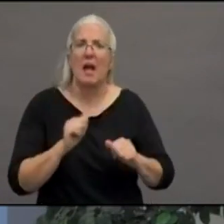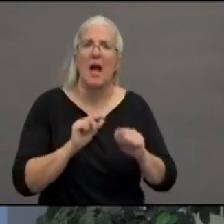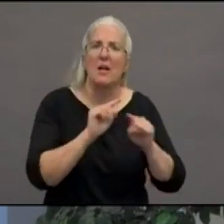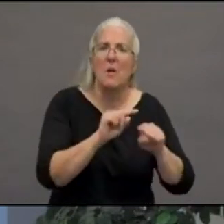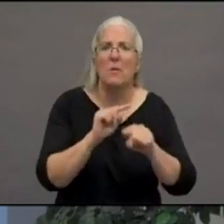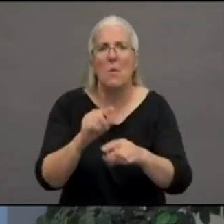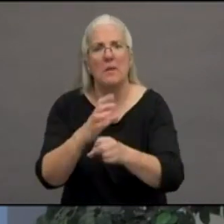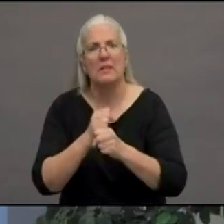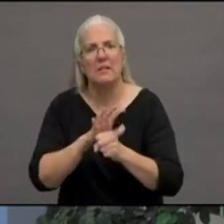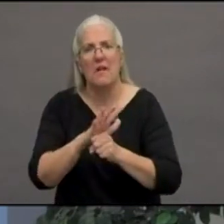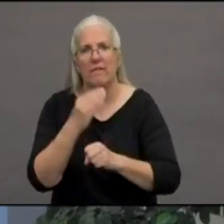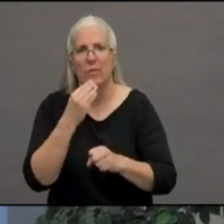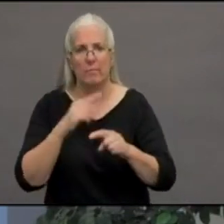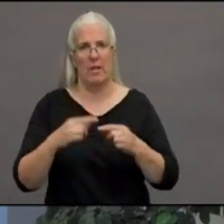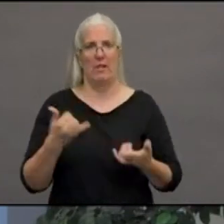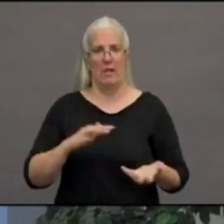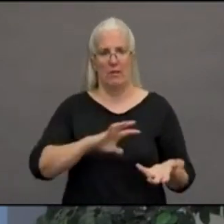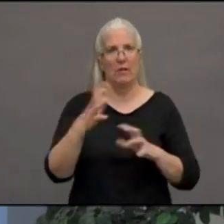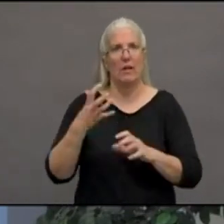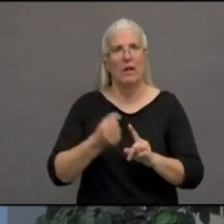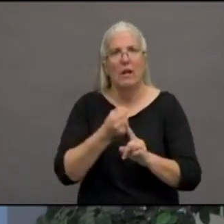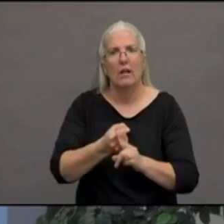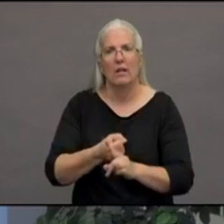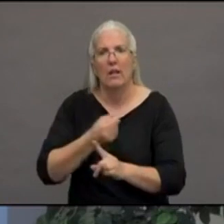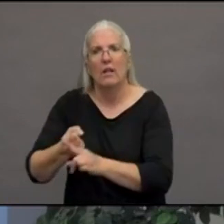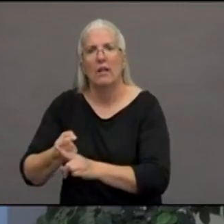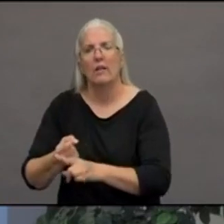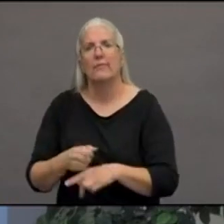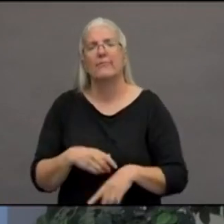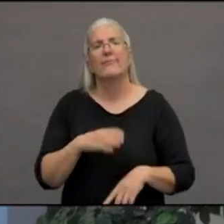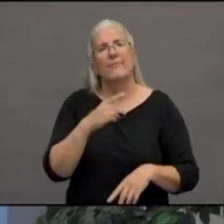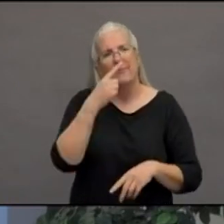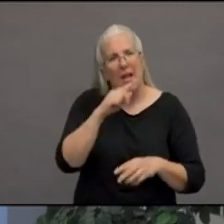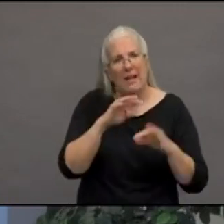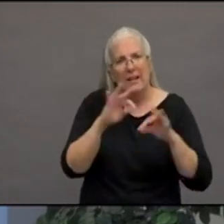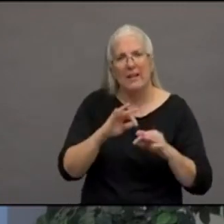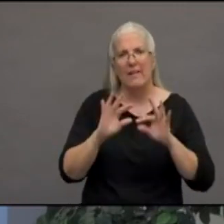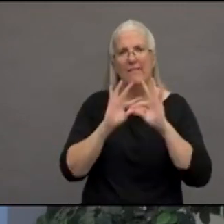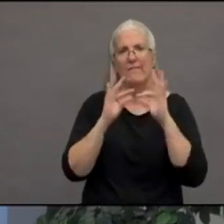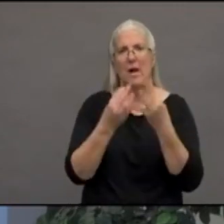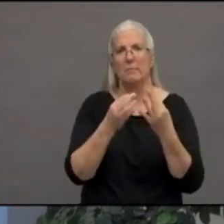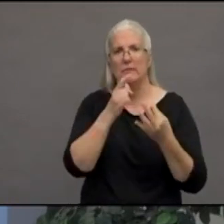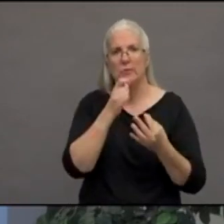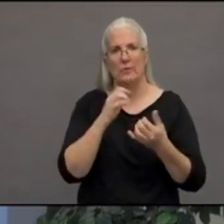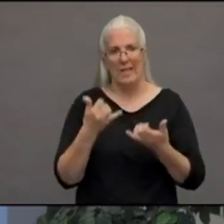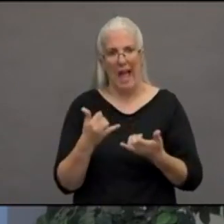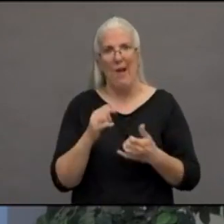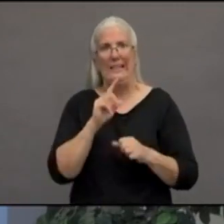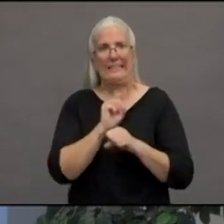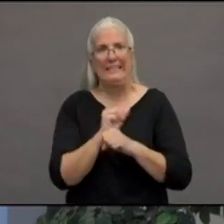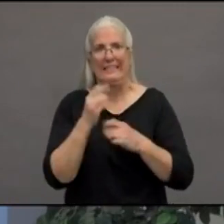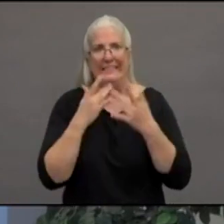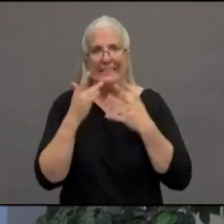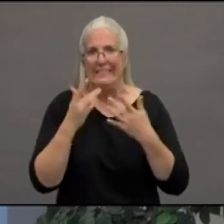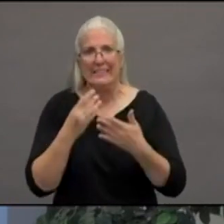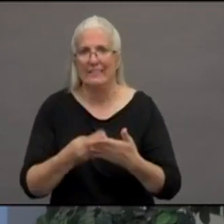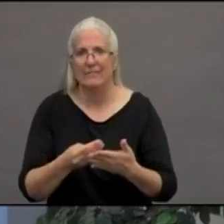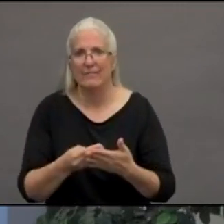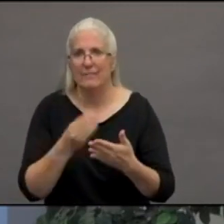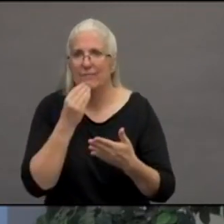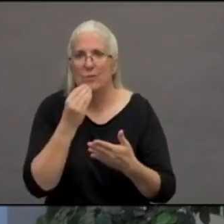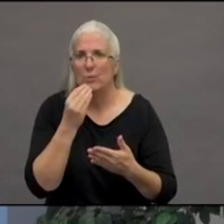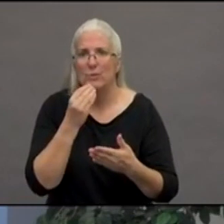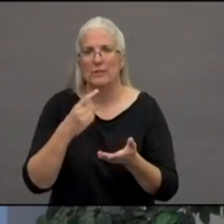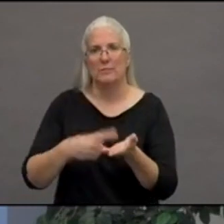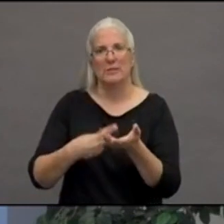about the families who are, now newly insecure, and really kind of explain why there's a misconception that food insecurity is really